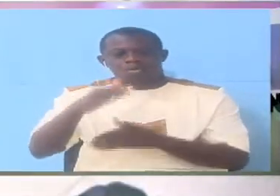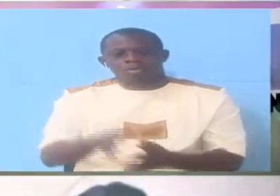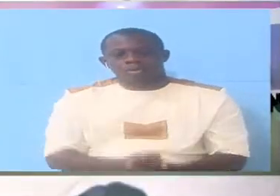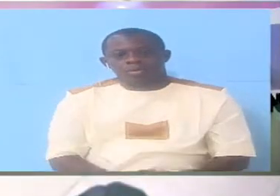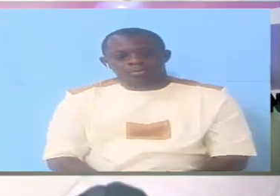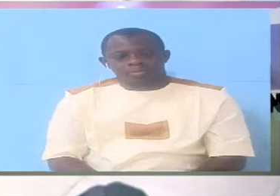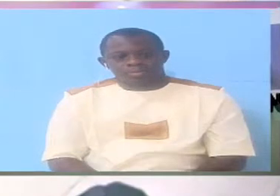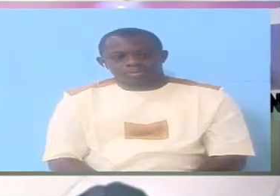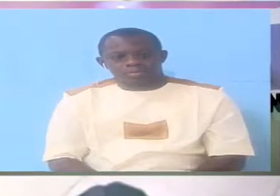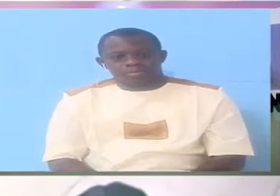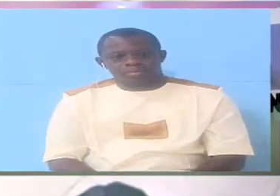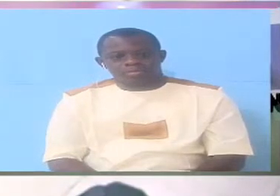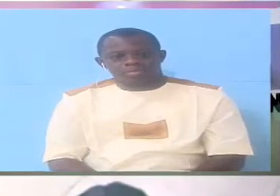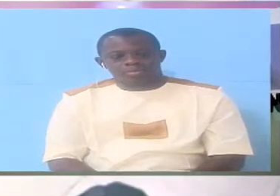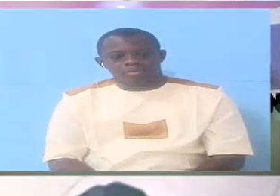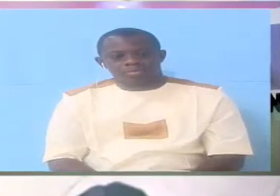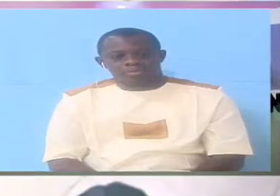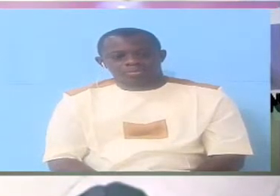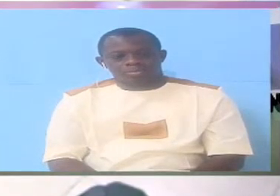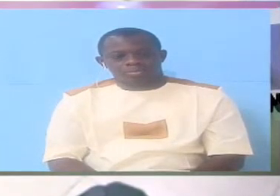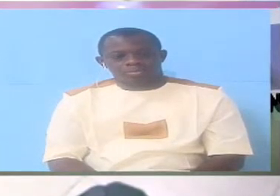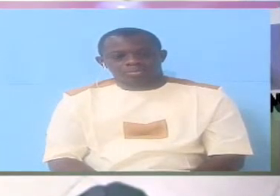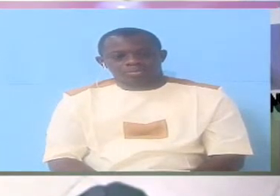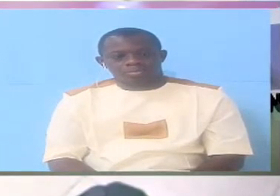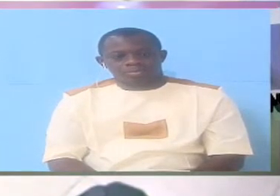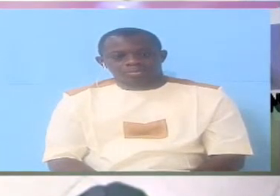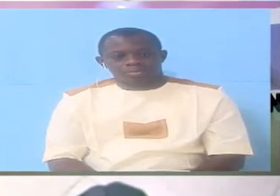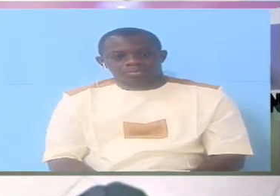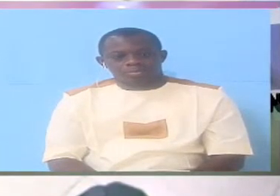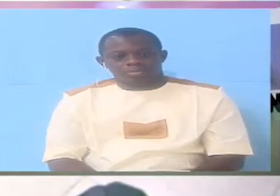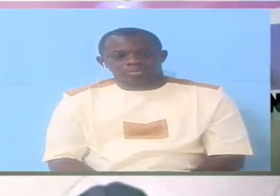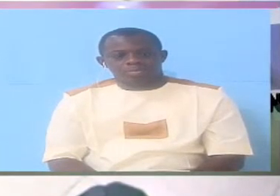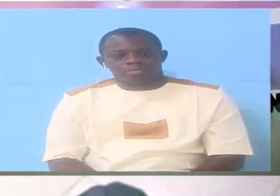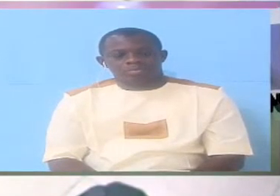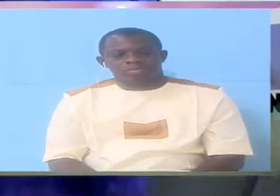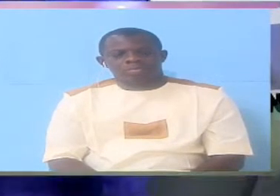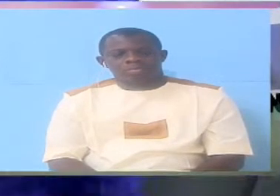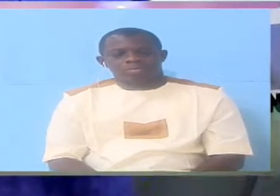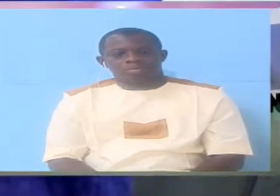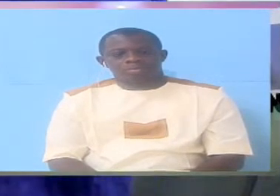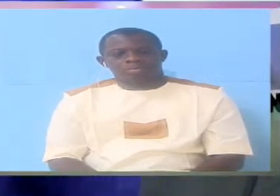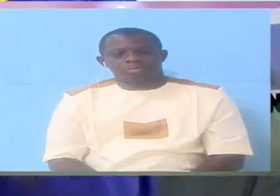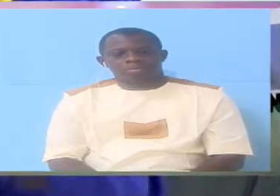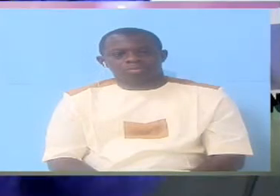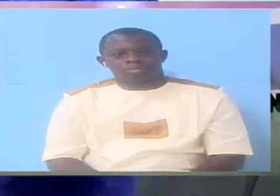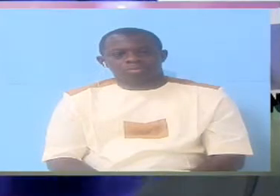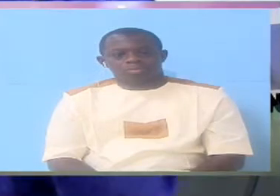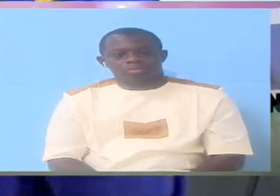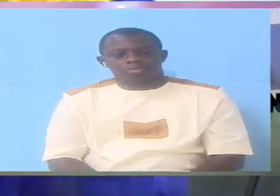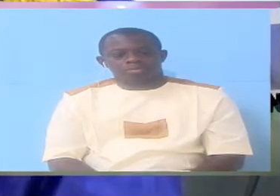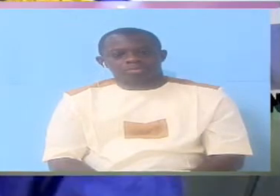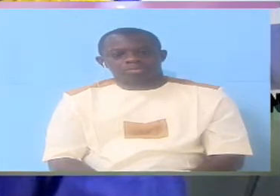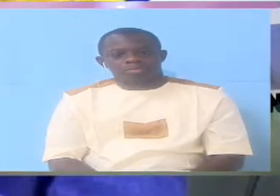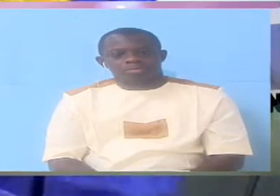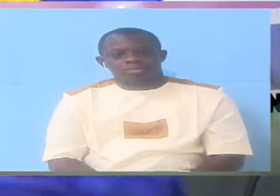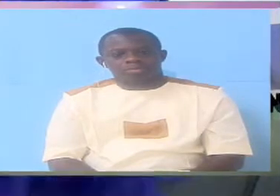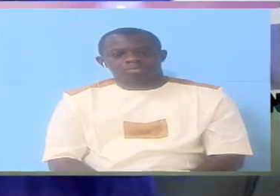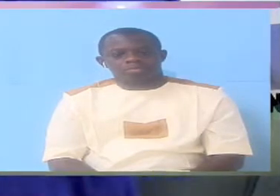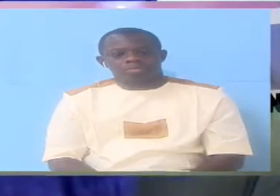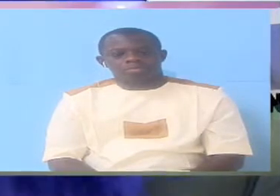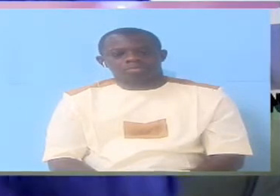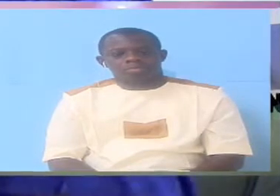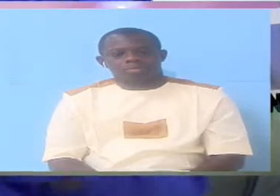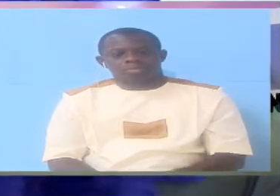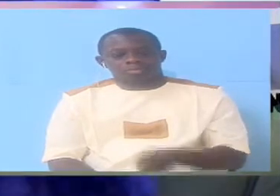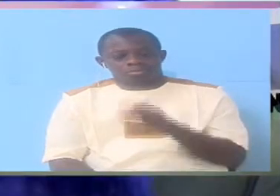te mbijele belo nje. Kabiri be fundini la kulon kono ibulol be sitiring. Kabiri be dundi la bosol kono ibulol be sitiring.